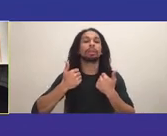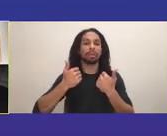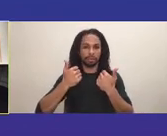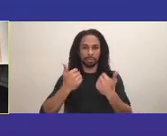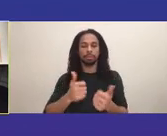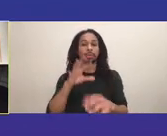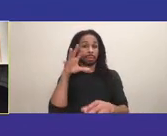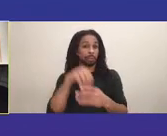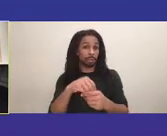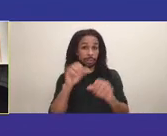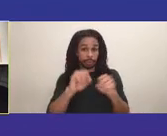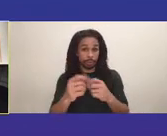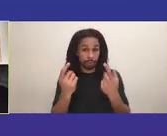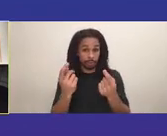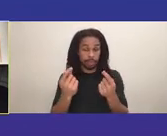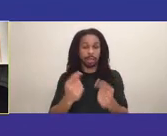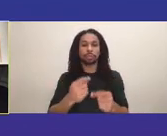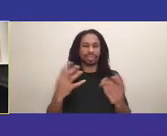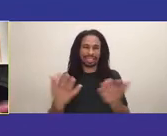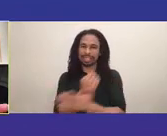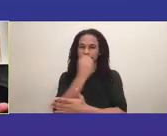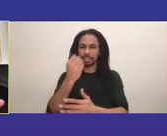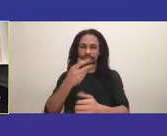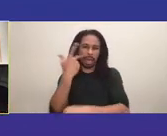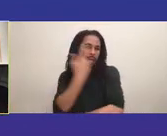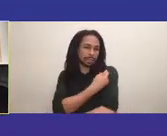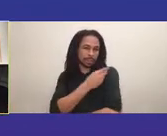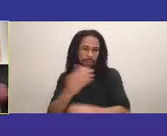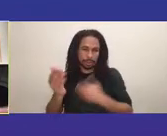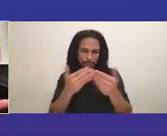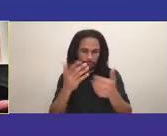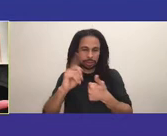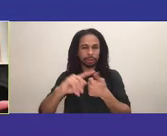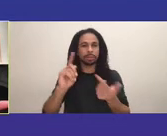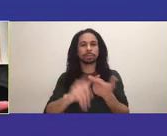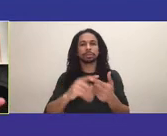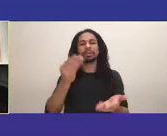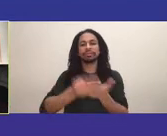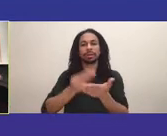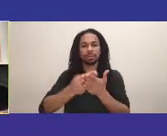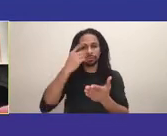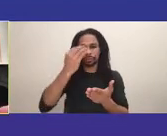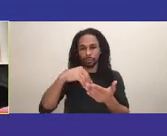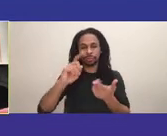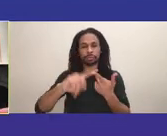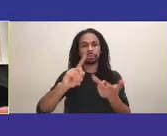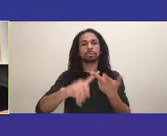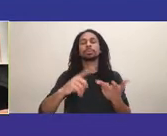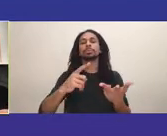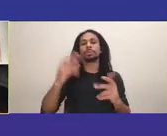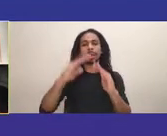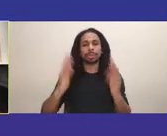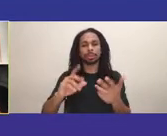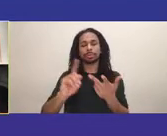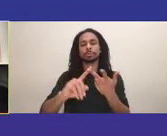ability to easily obtain vaccines, funding for food, housing for individual dance workers,